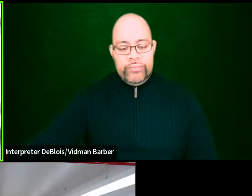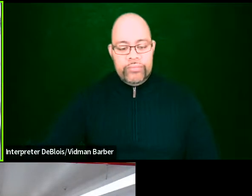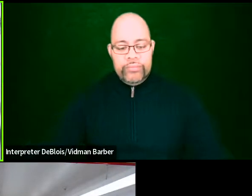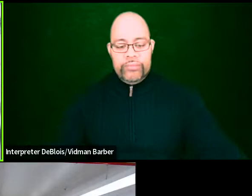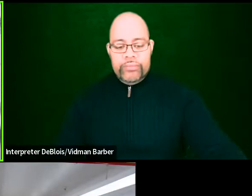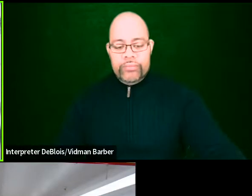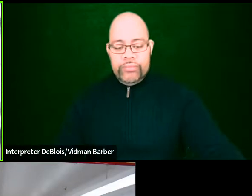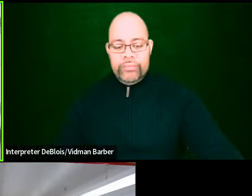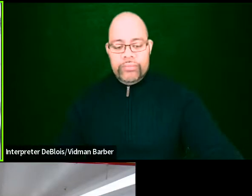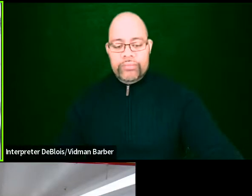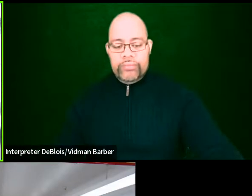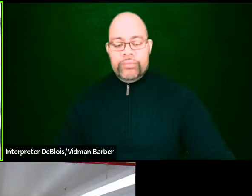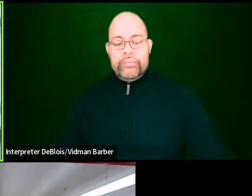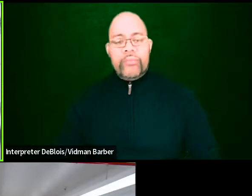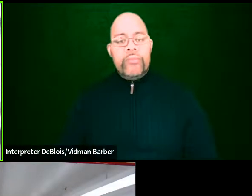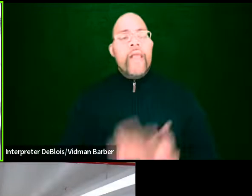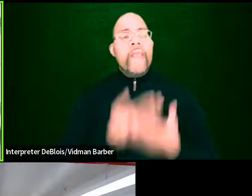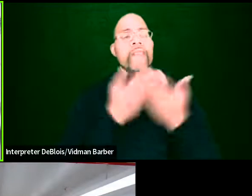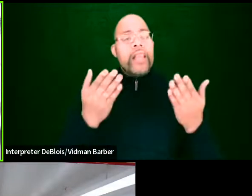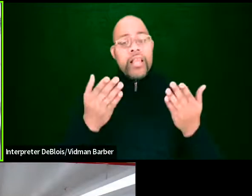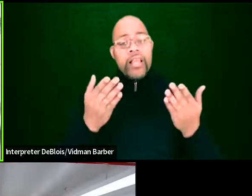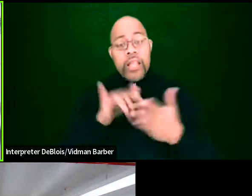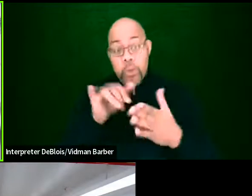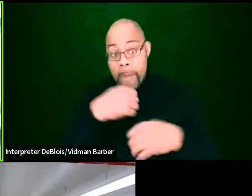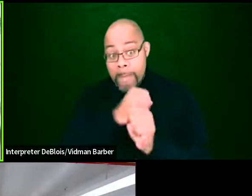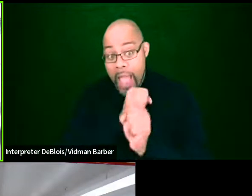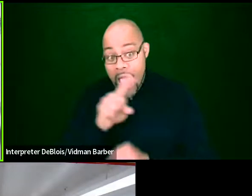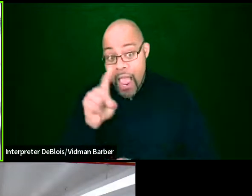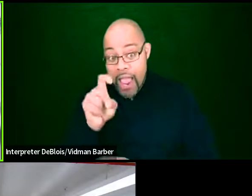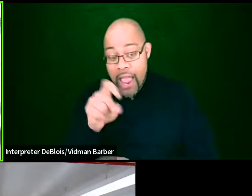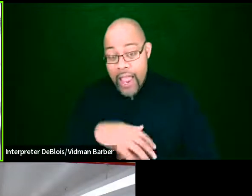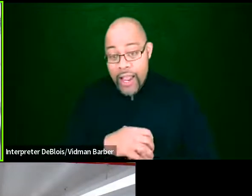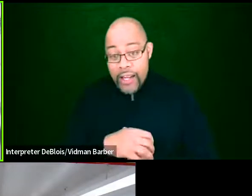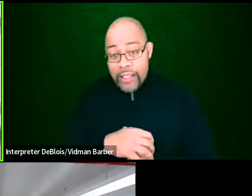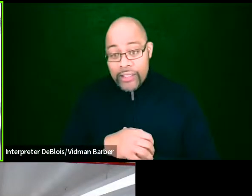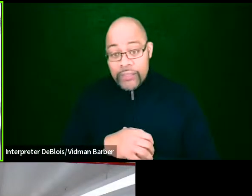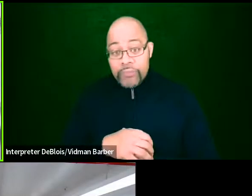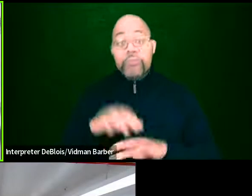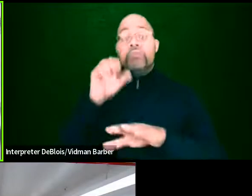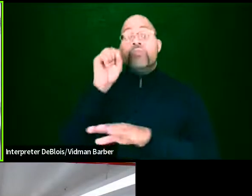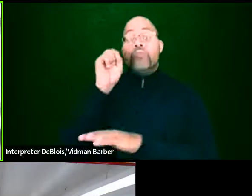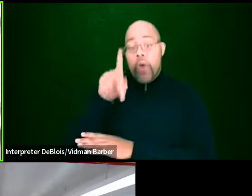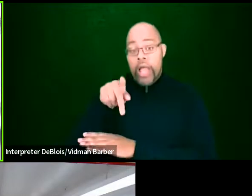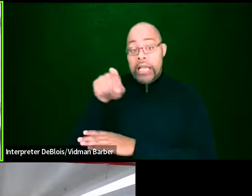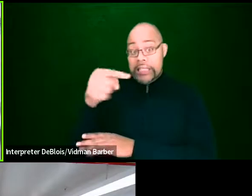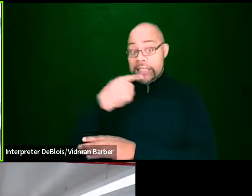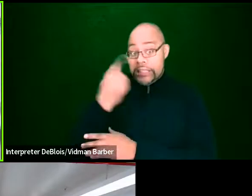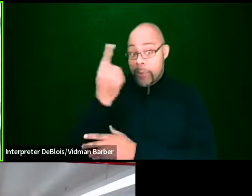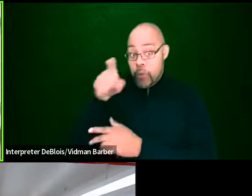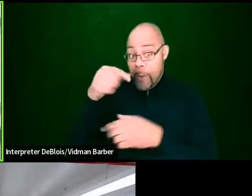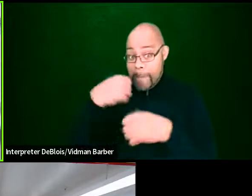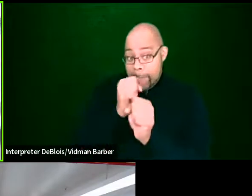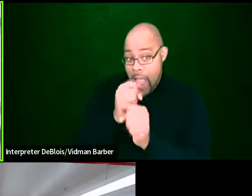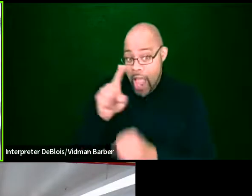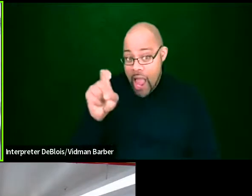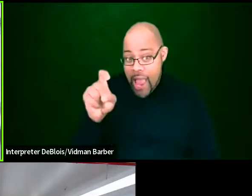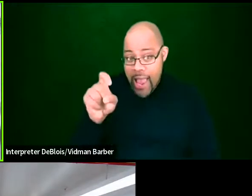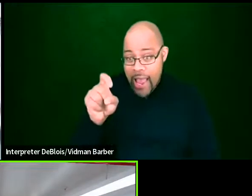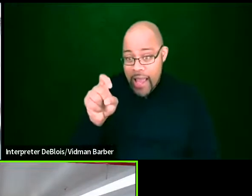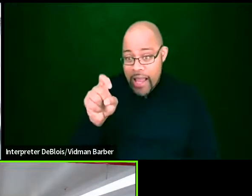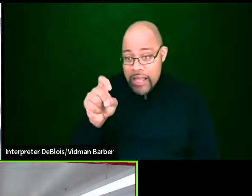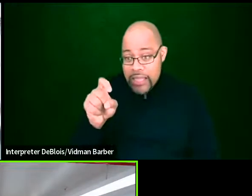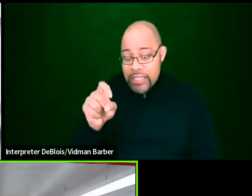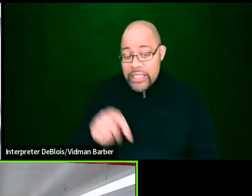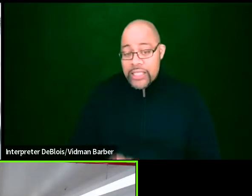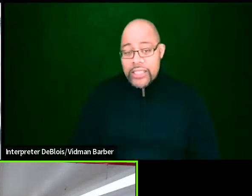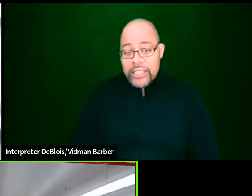Okay, so it's something that you make, Okay, he said something that you make. something that you